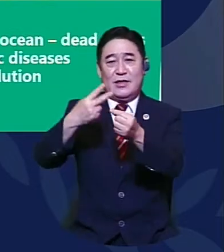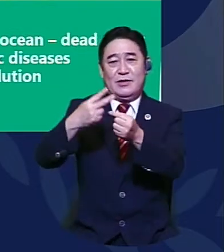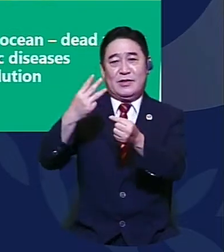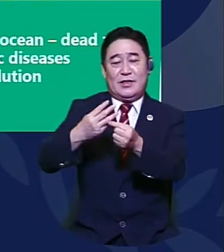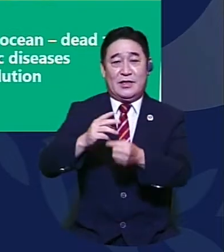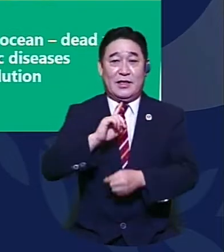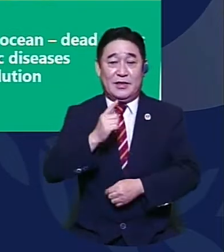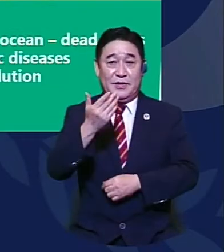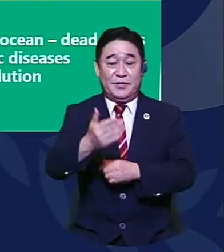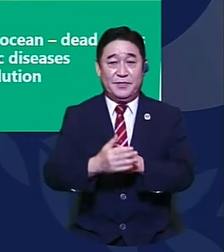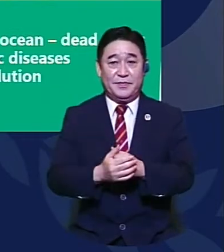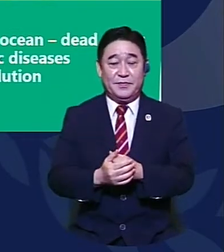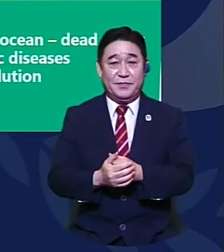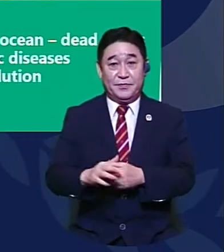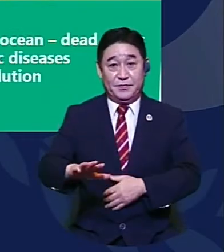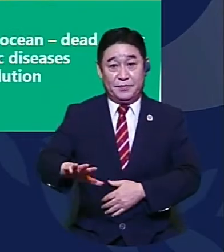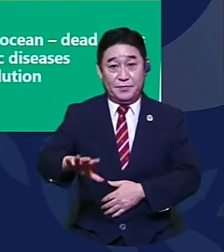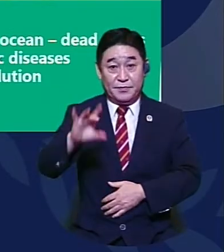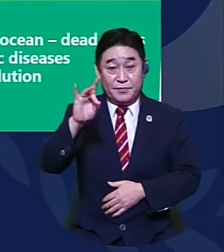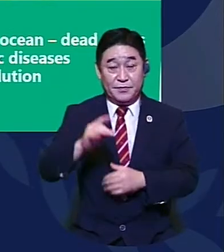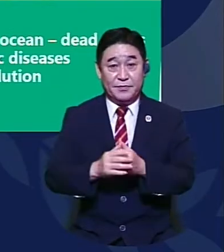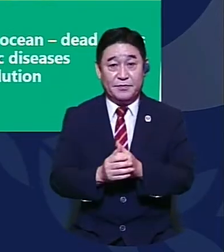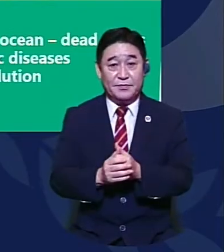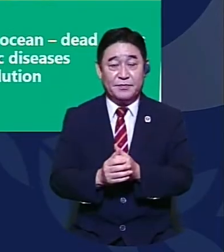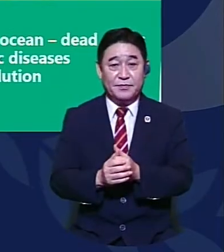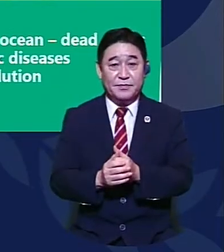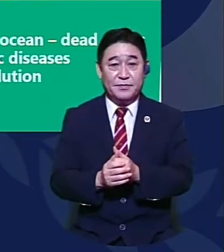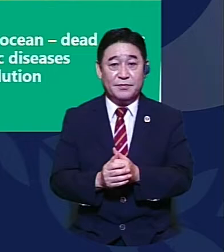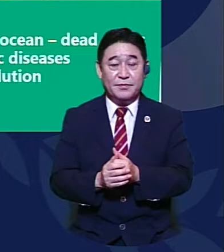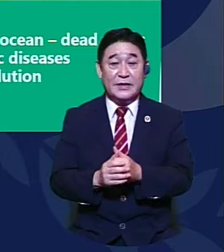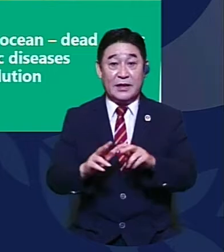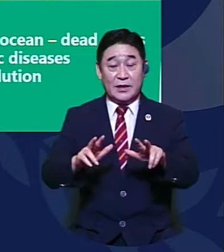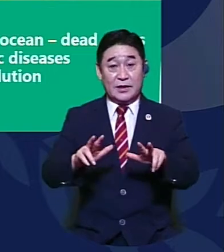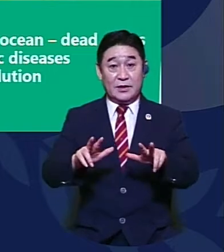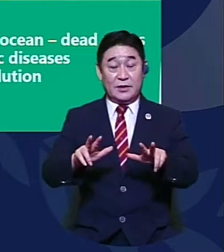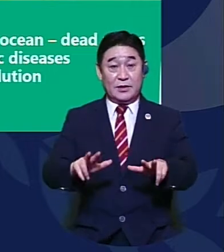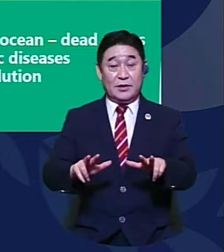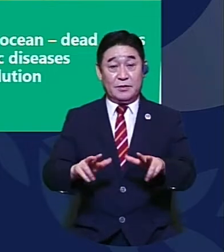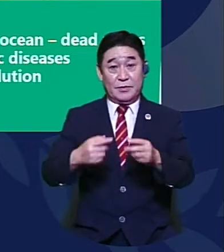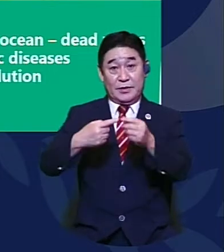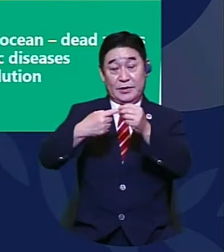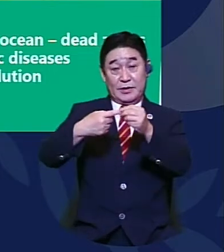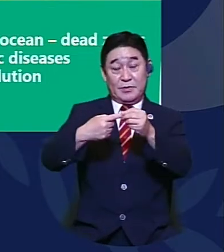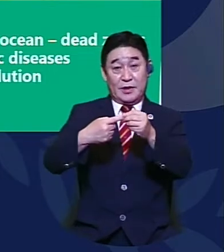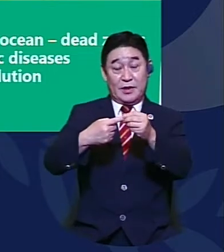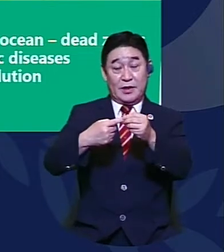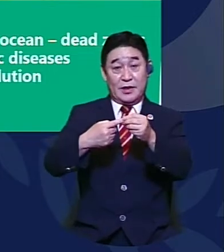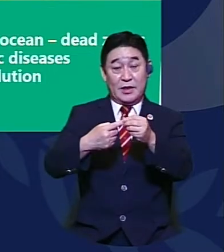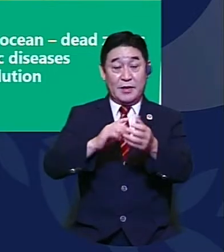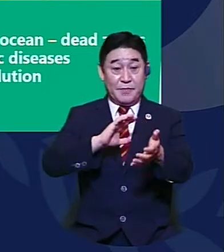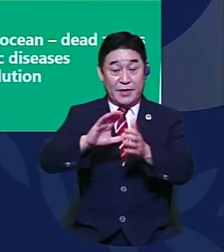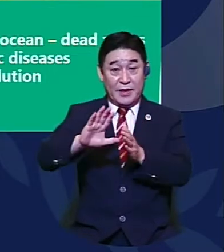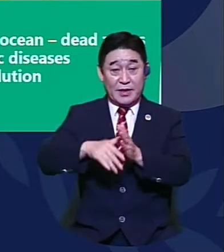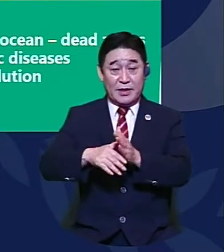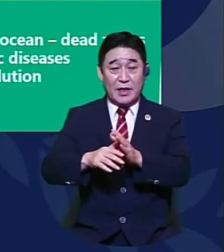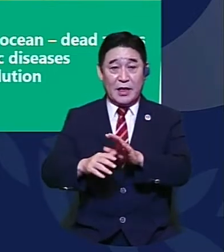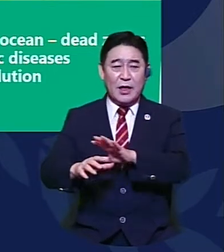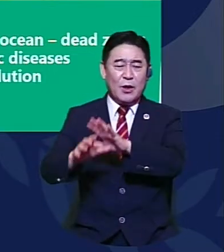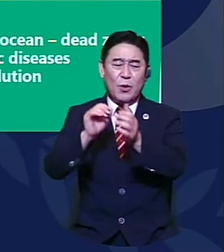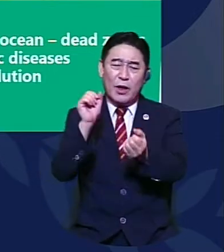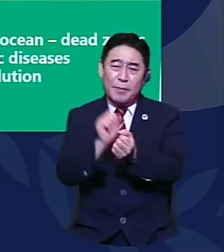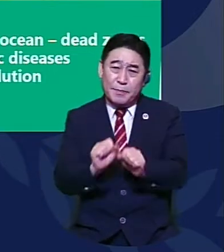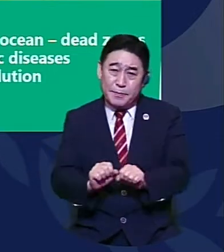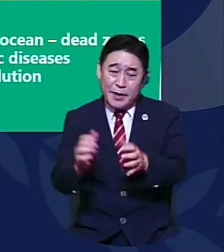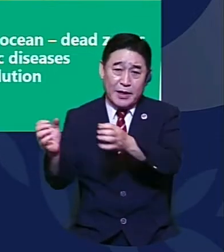First, yes, we're all focusing on the pandemic, as we did in the first session. And the second key priority